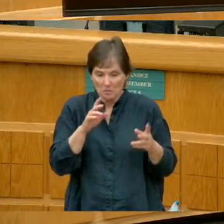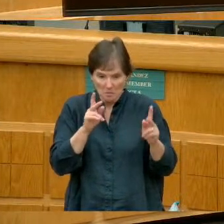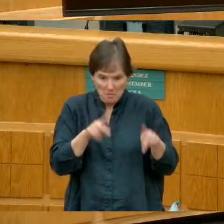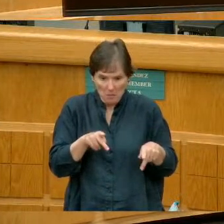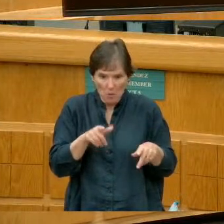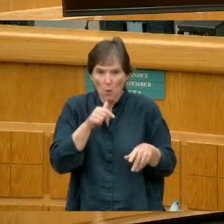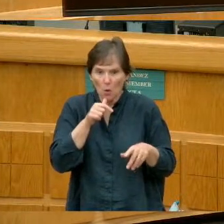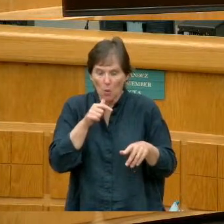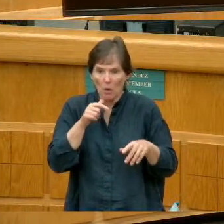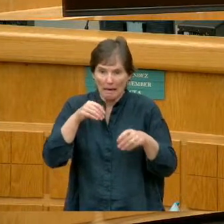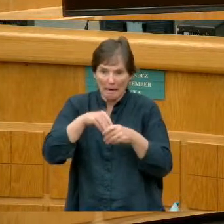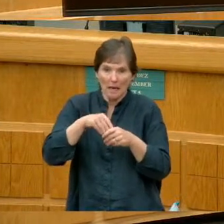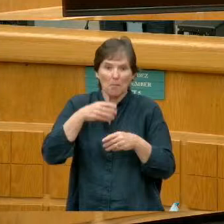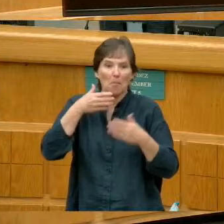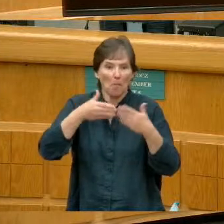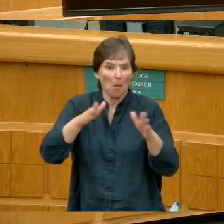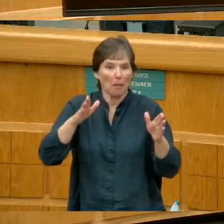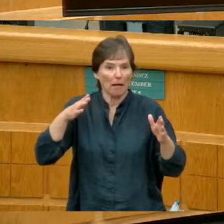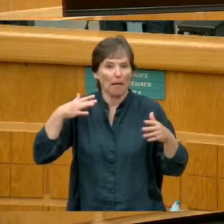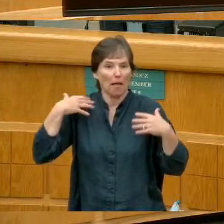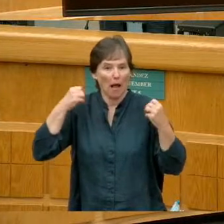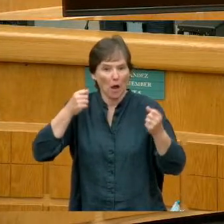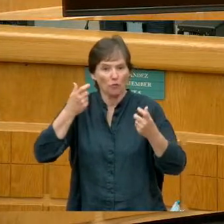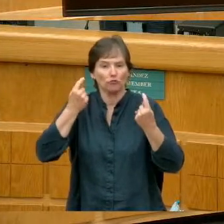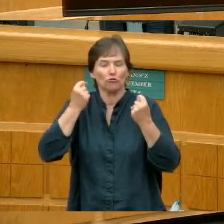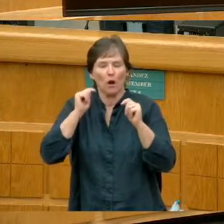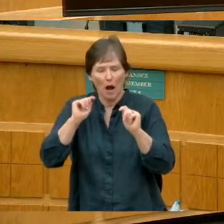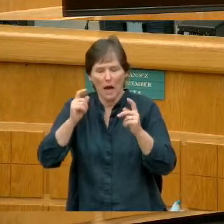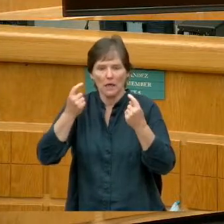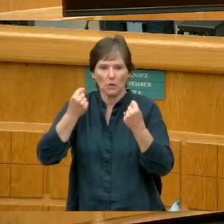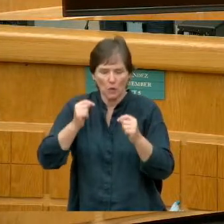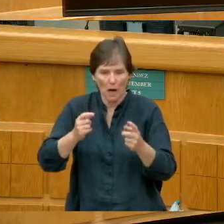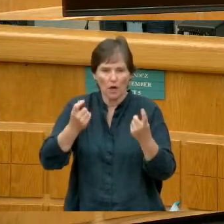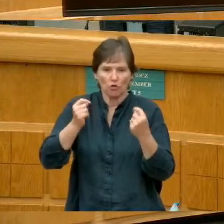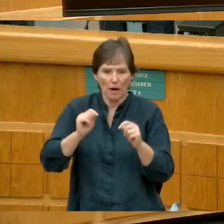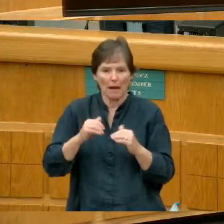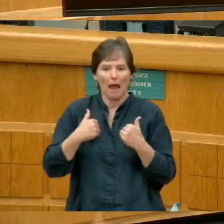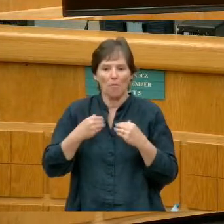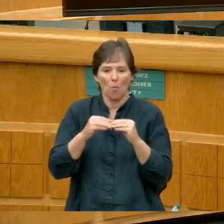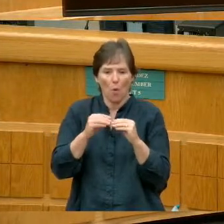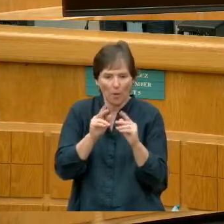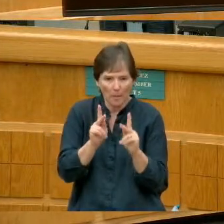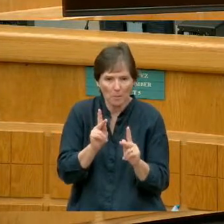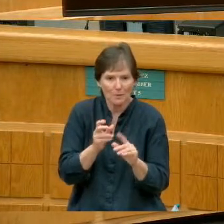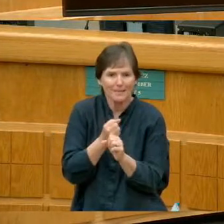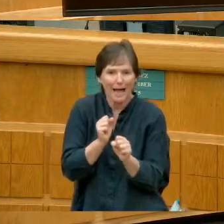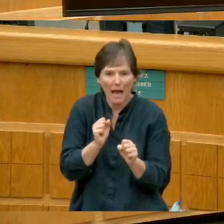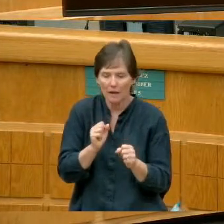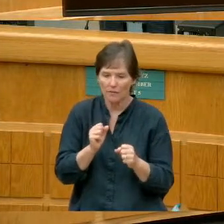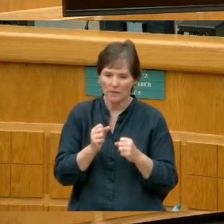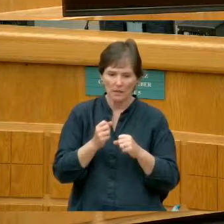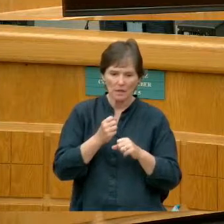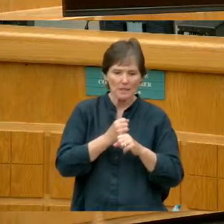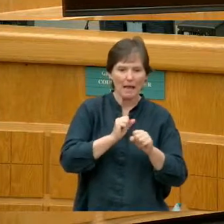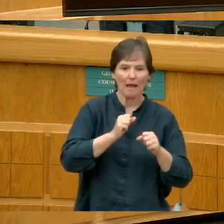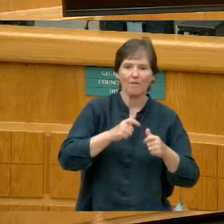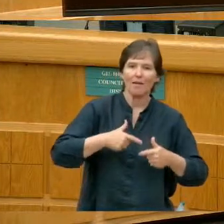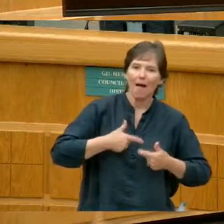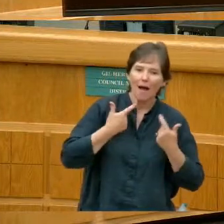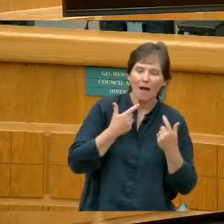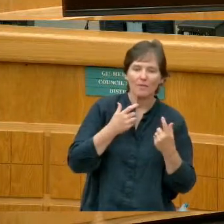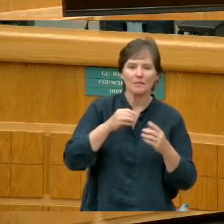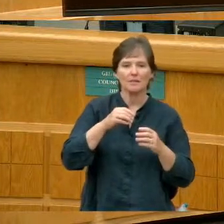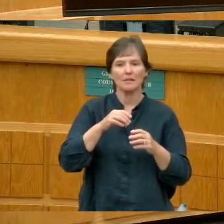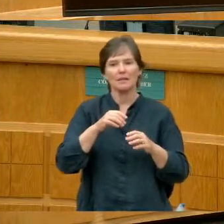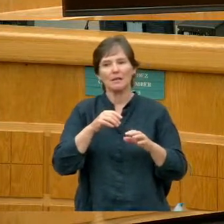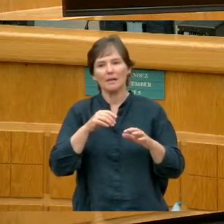also in public health to try to keep as many people safe and save lives. And so it's very disconcerting to see the number of positive cases go